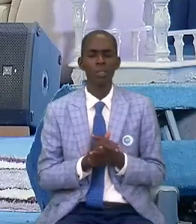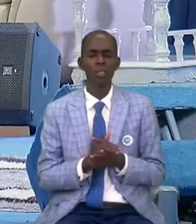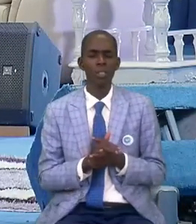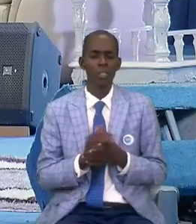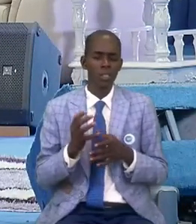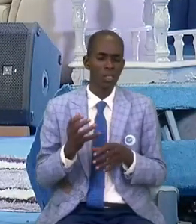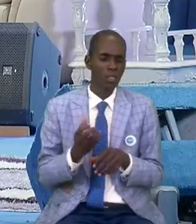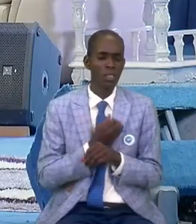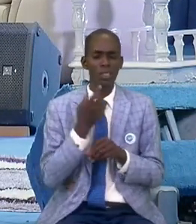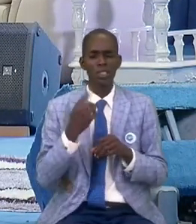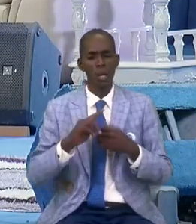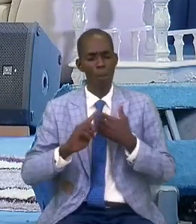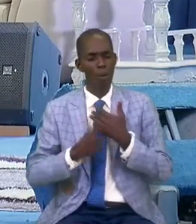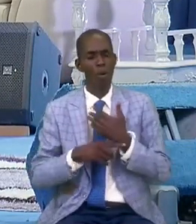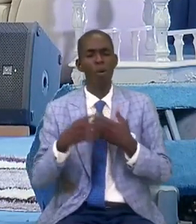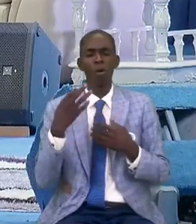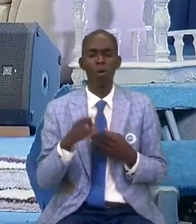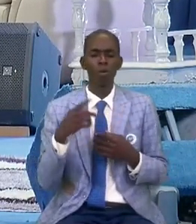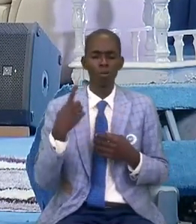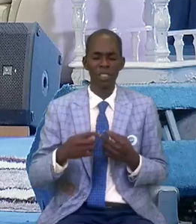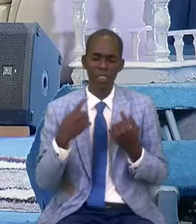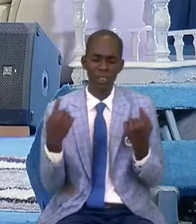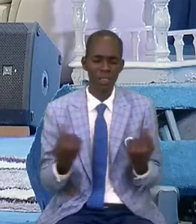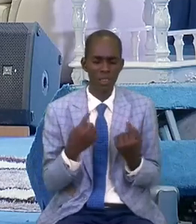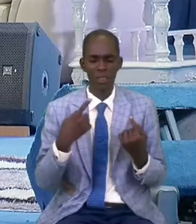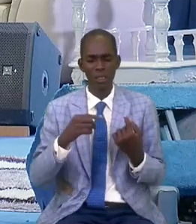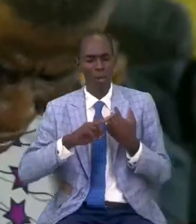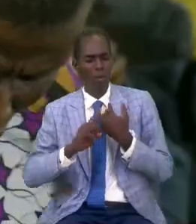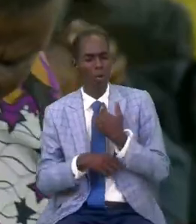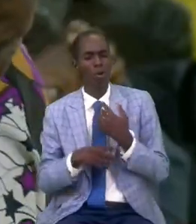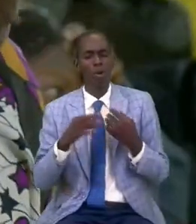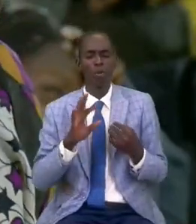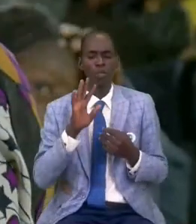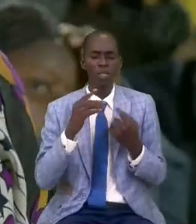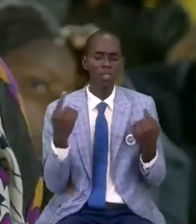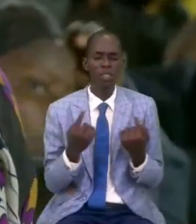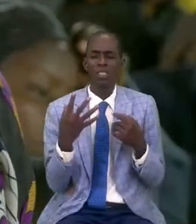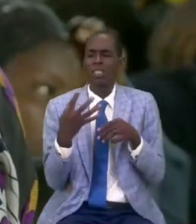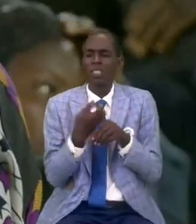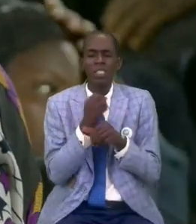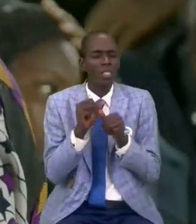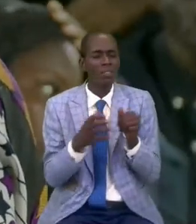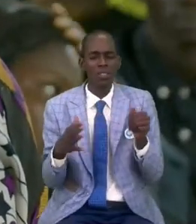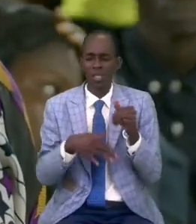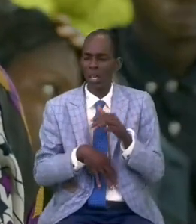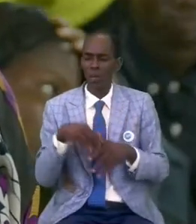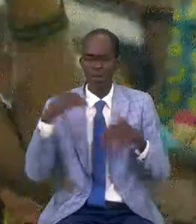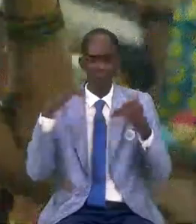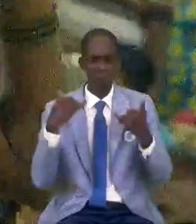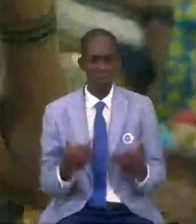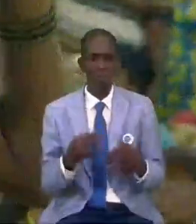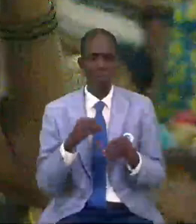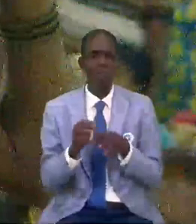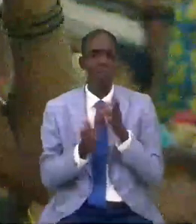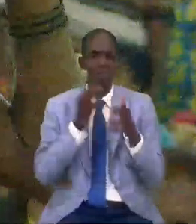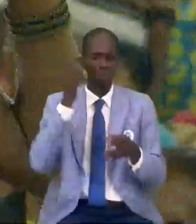punishment of their sin. Take everything away right now, in Jesus' name. And I pray that all their transgressions